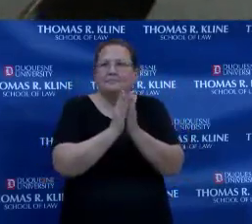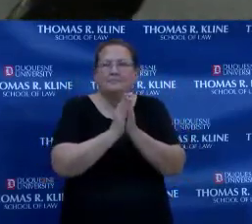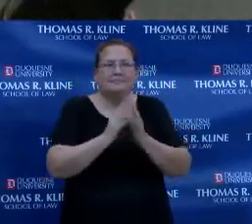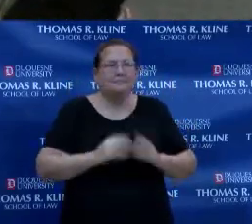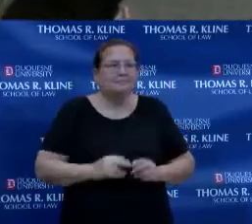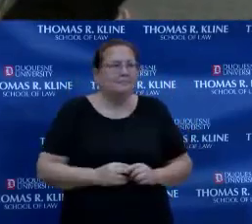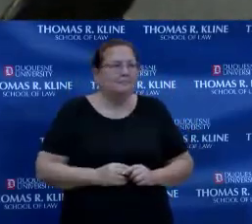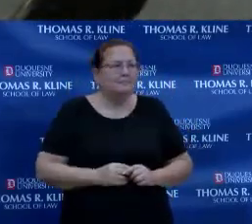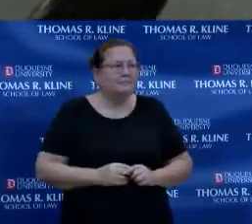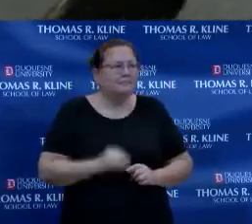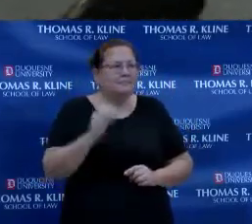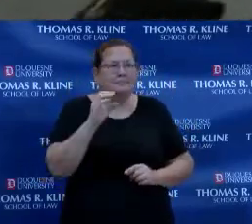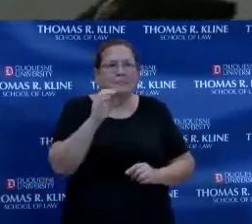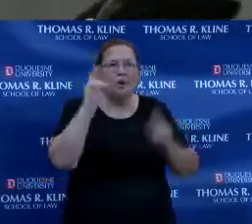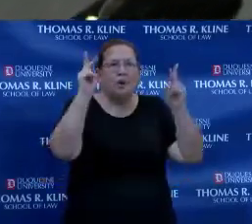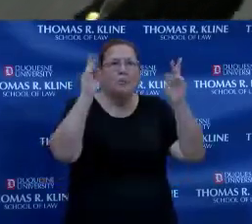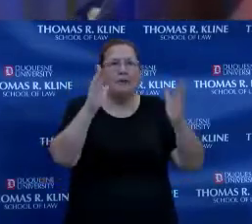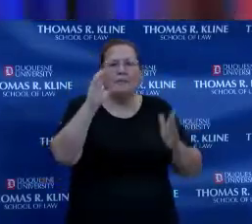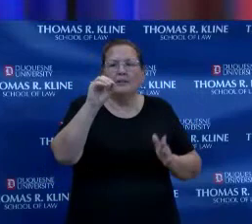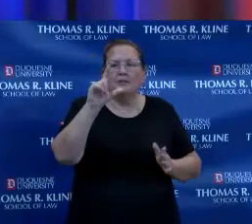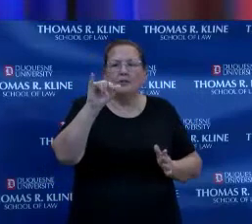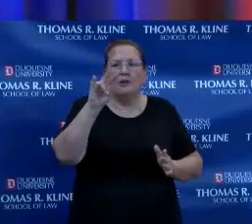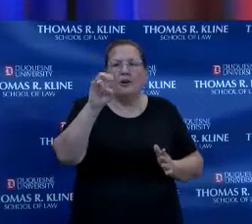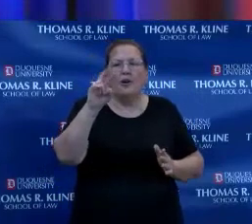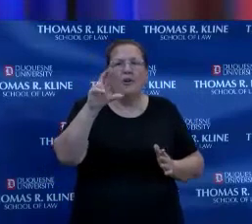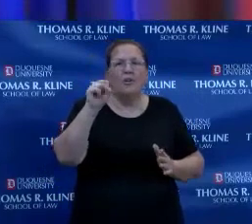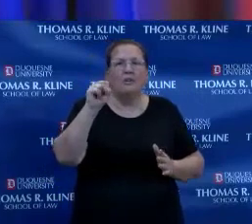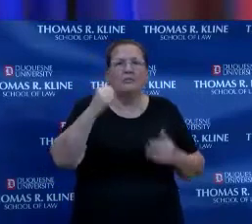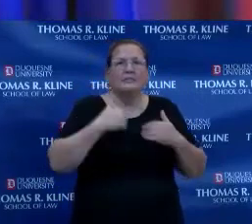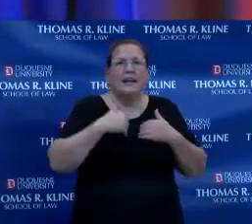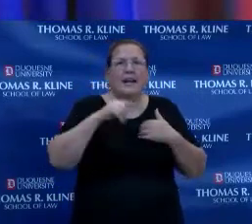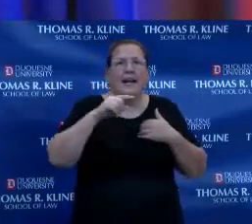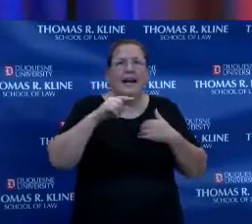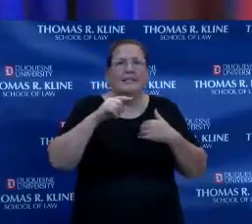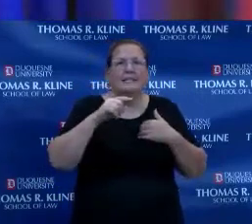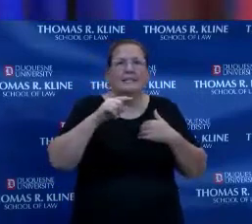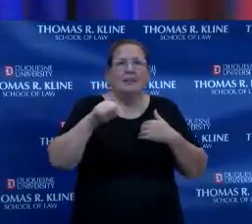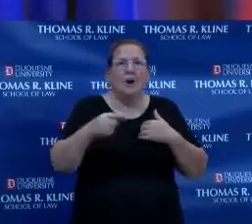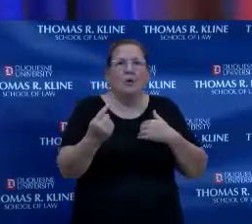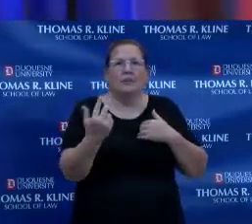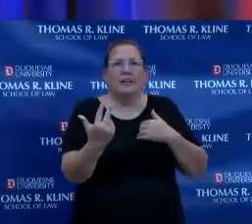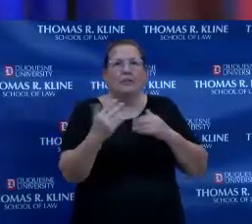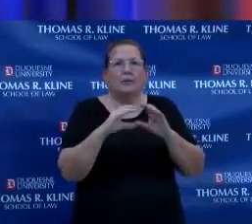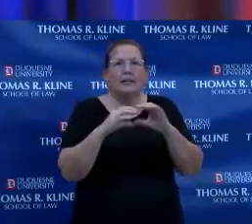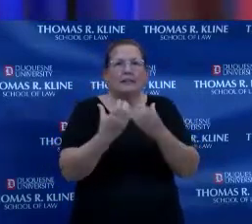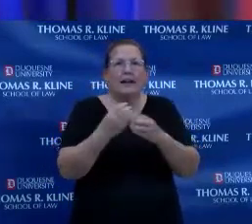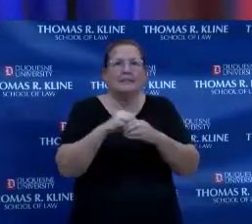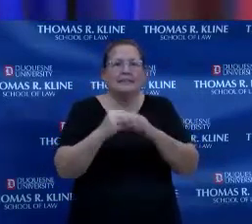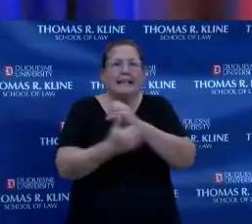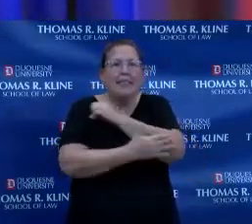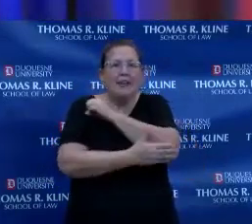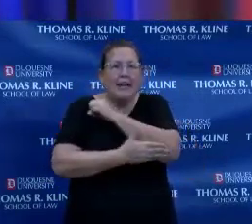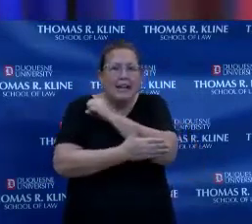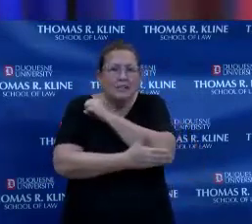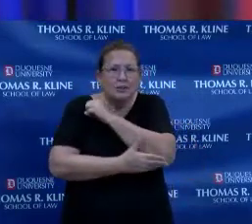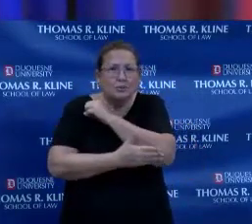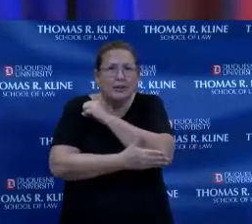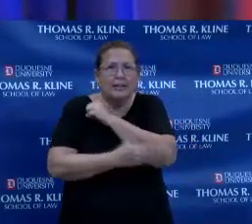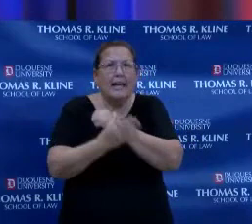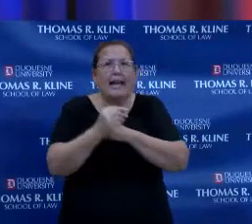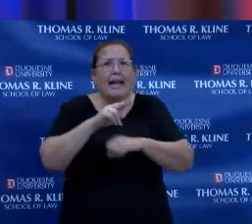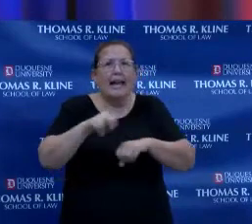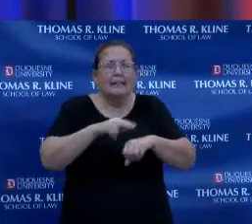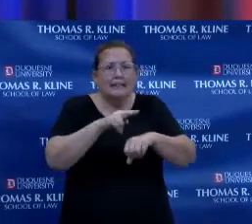Professor Oliver has a Coding for Lawyers class, which is one of the only three classes in the country, and the course has gained